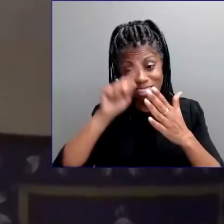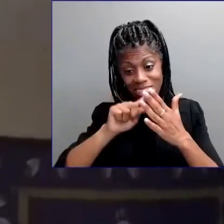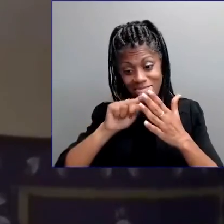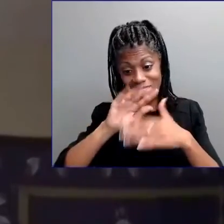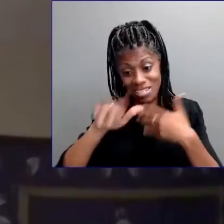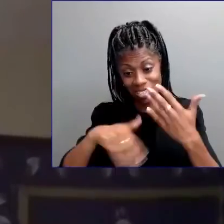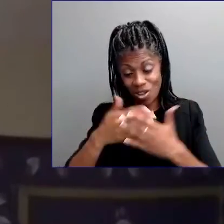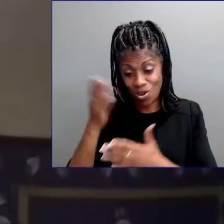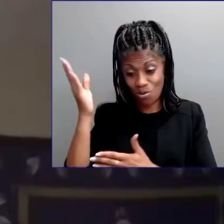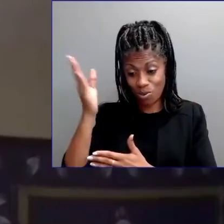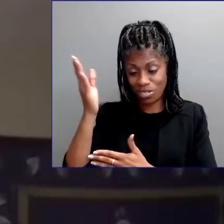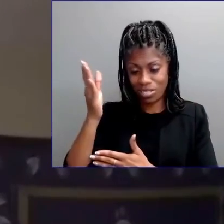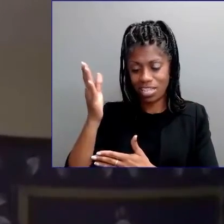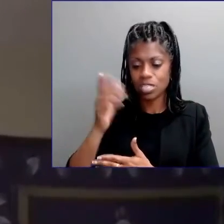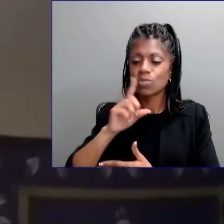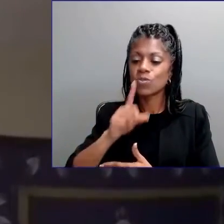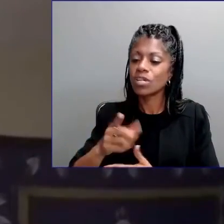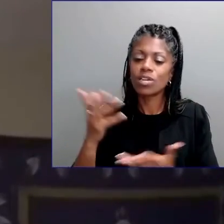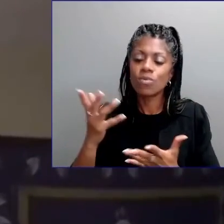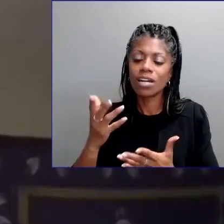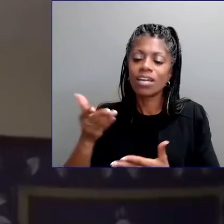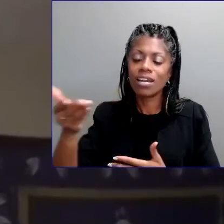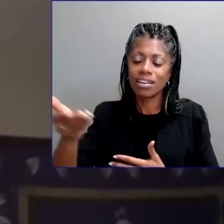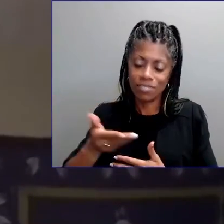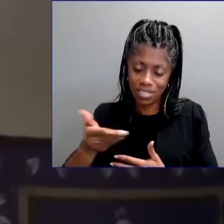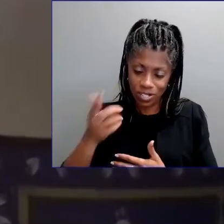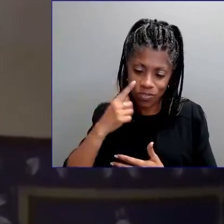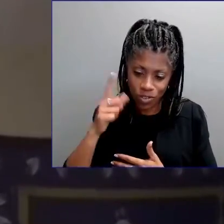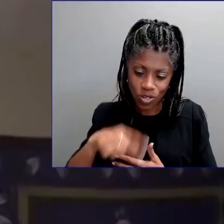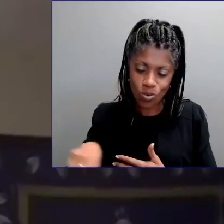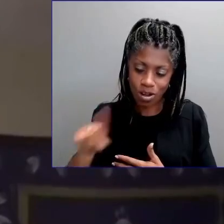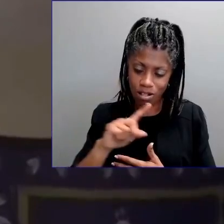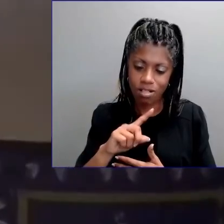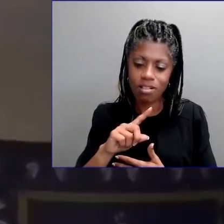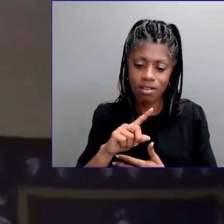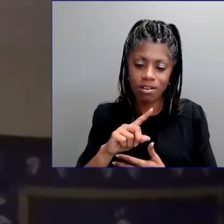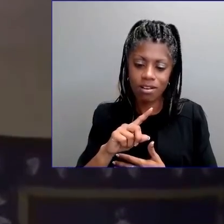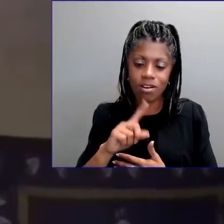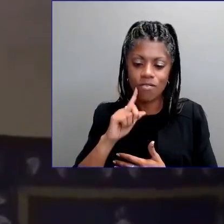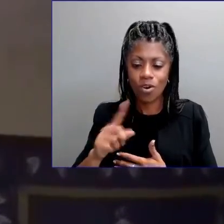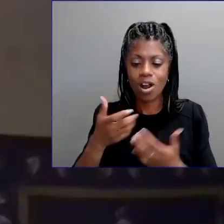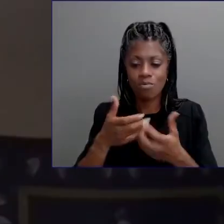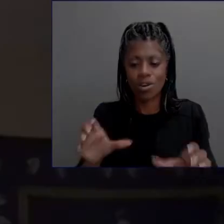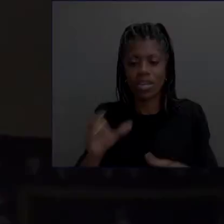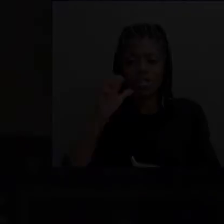I invite you all to join me at the Access-Centered Skills breakout session tomorrow. Thank you all.